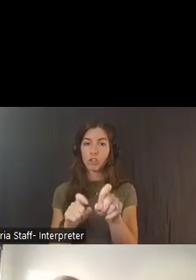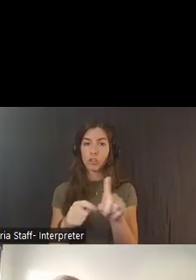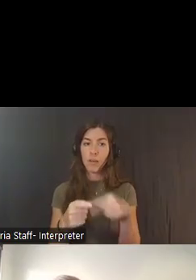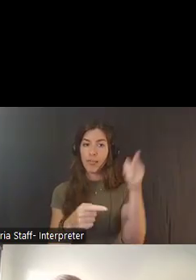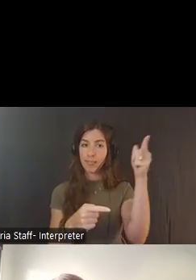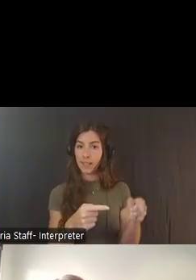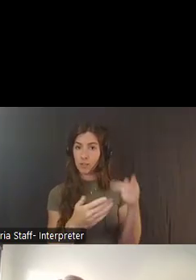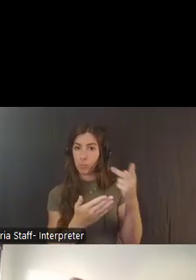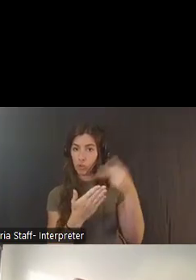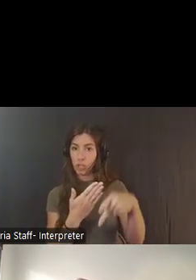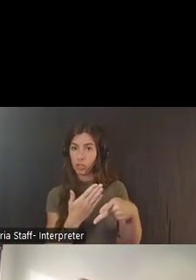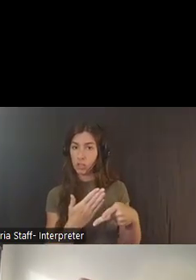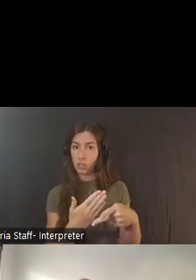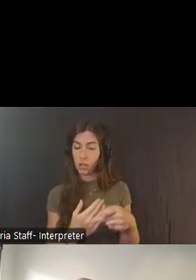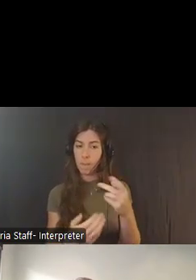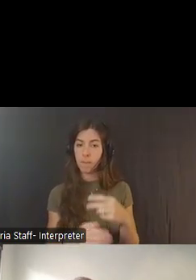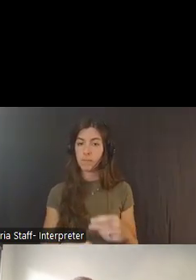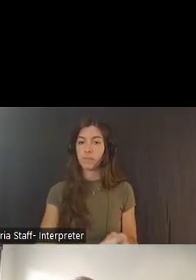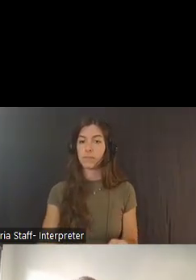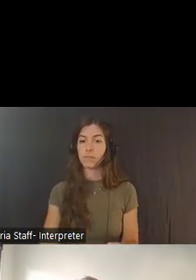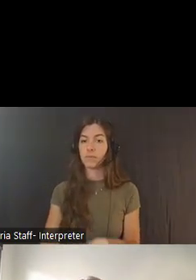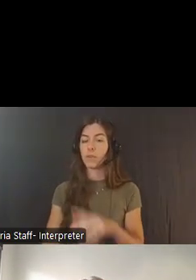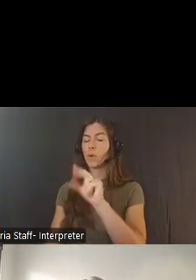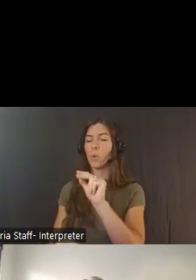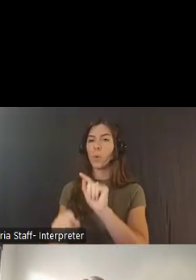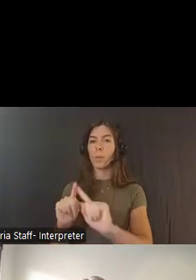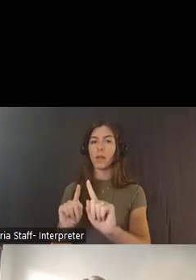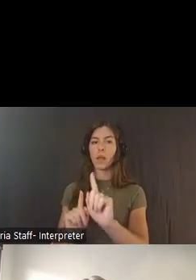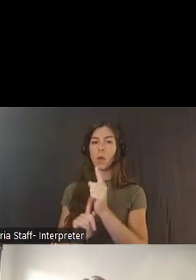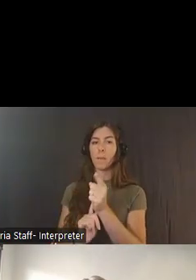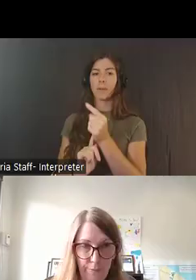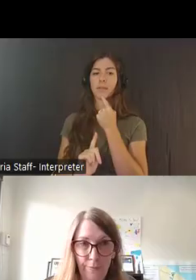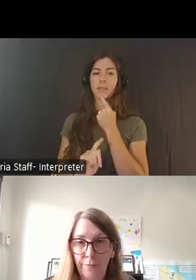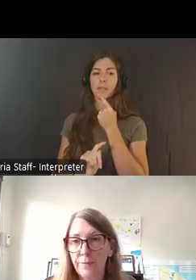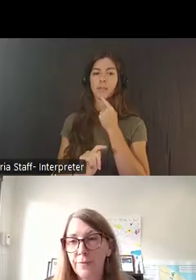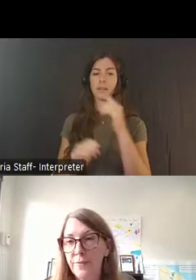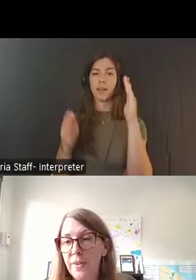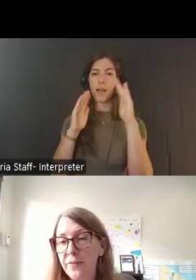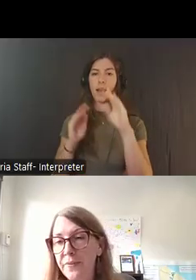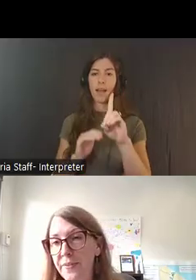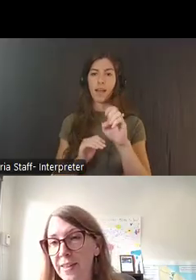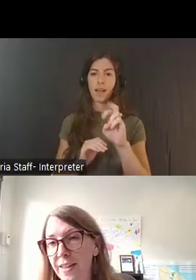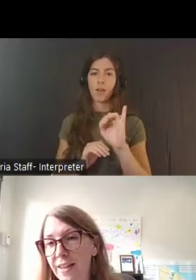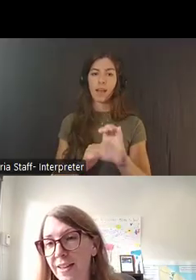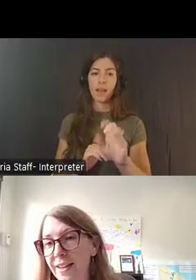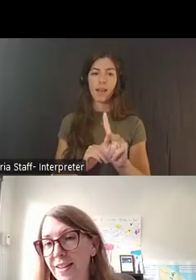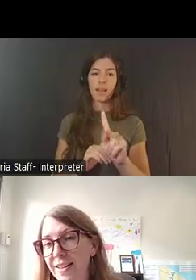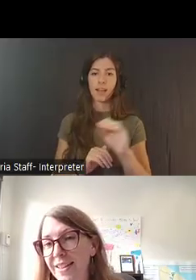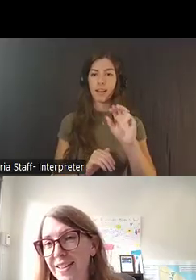projects? I don't, but can we take a second to say hi to Derek and Antonetta because they just joined us?